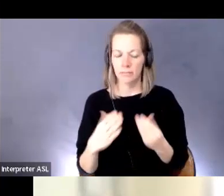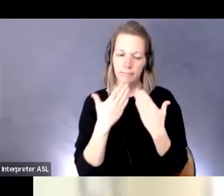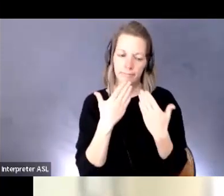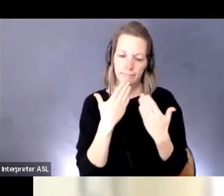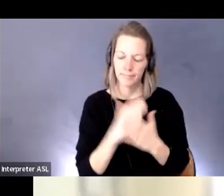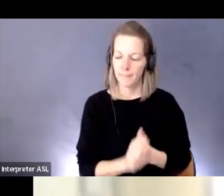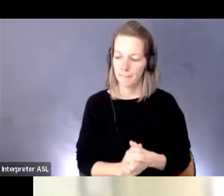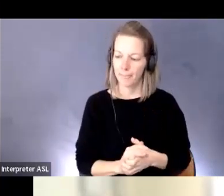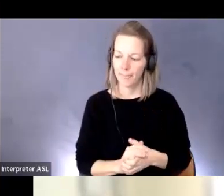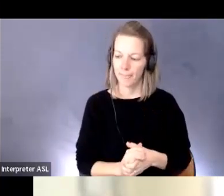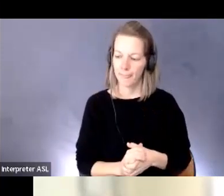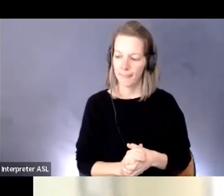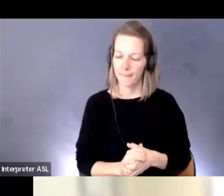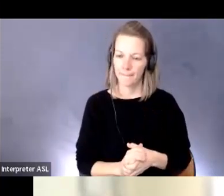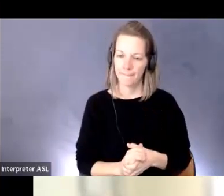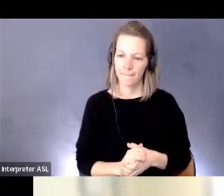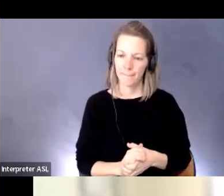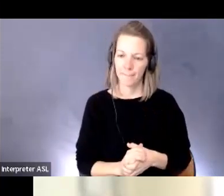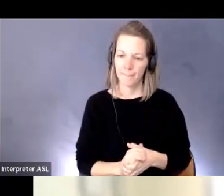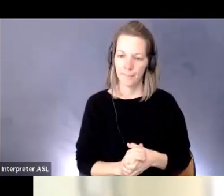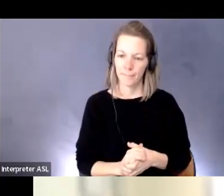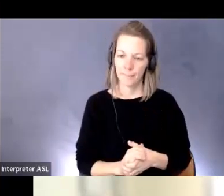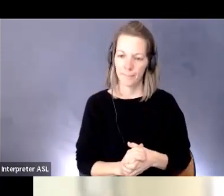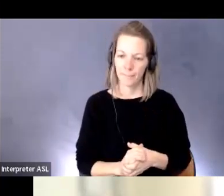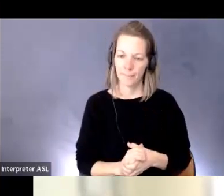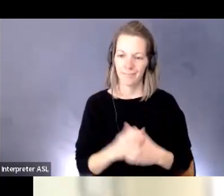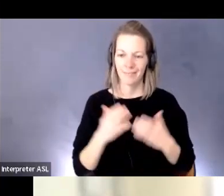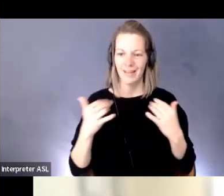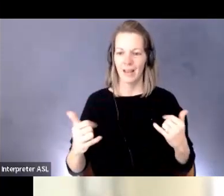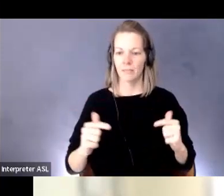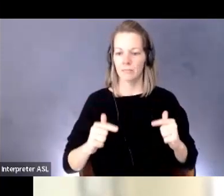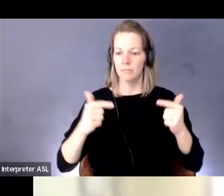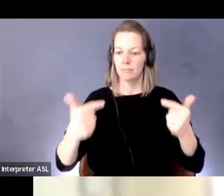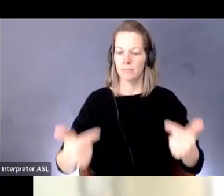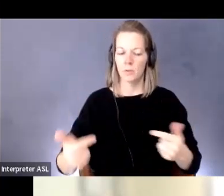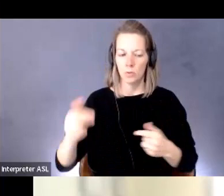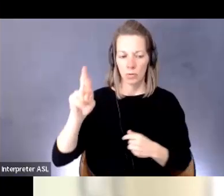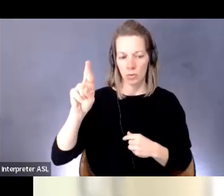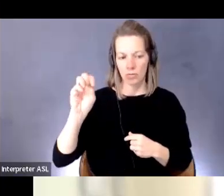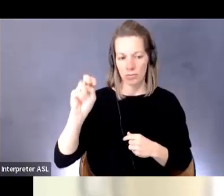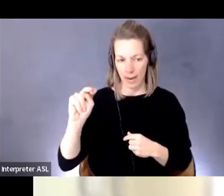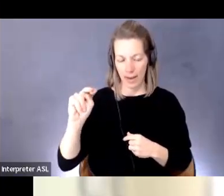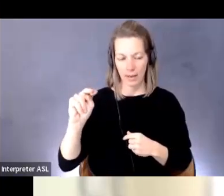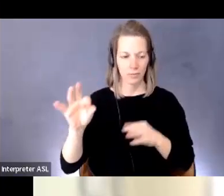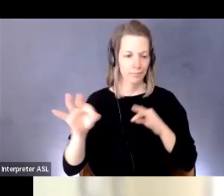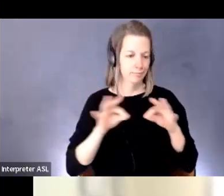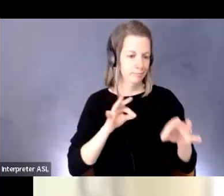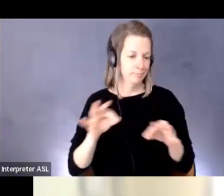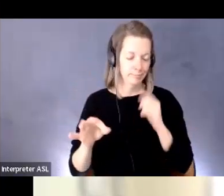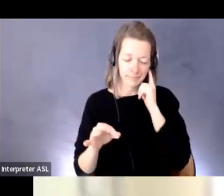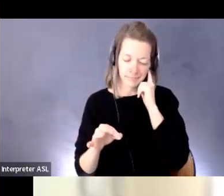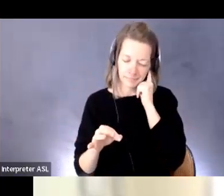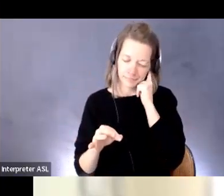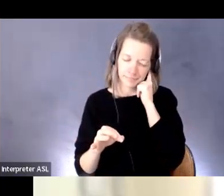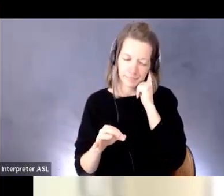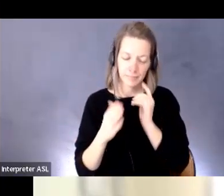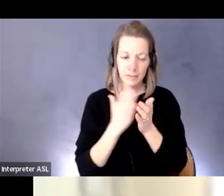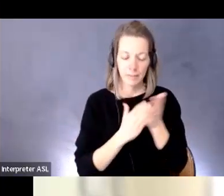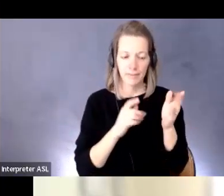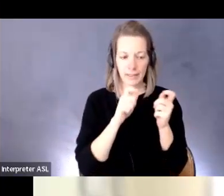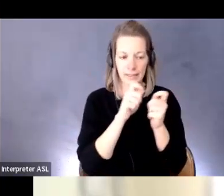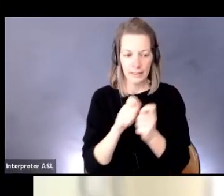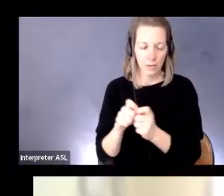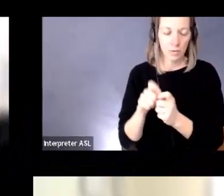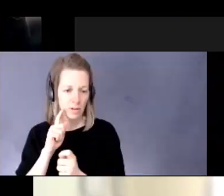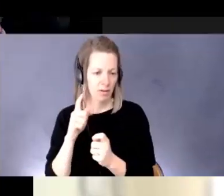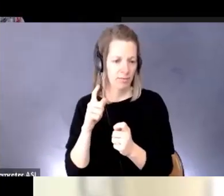it. Okay, I'm going to turn things back over to Ren to talk a little bit more about some of the details of